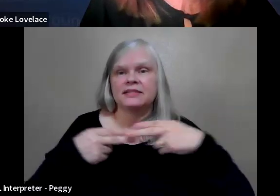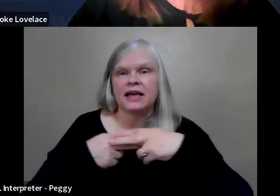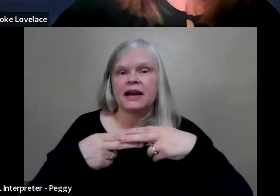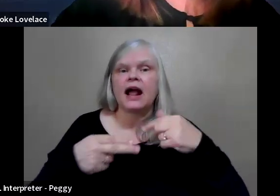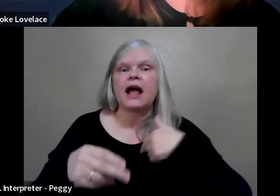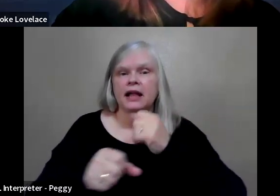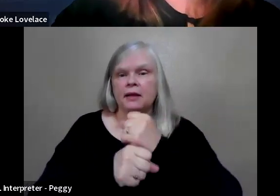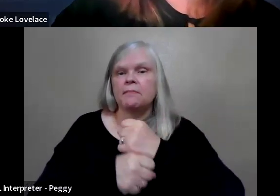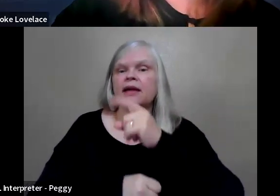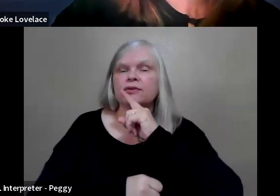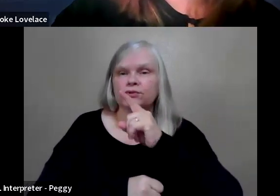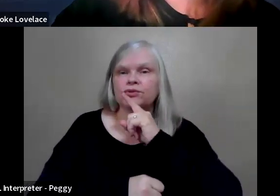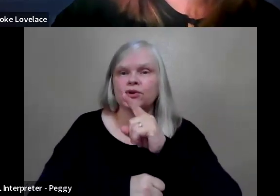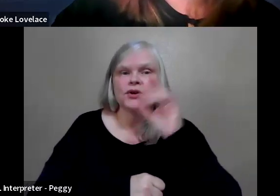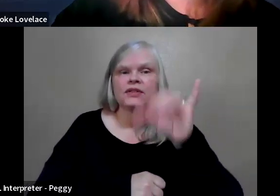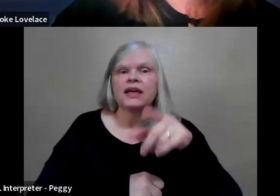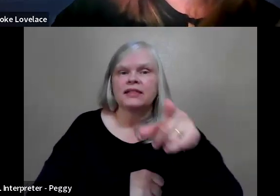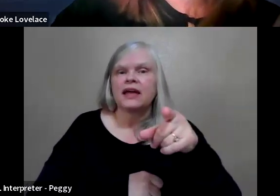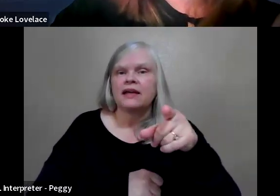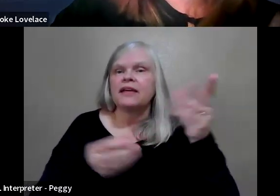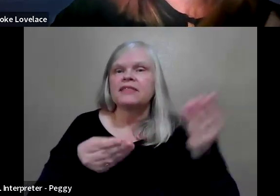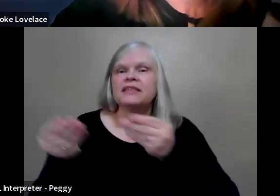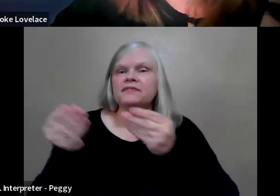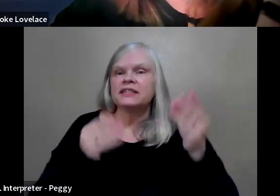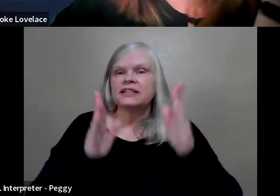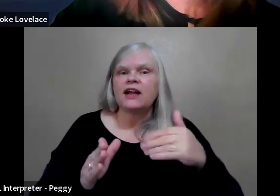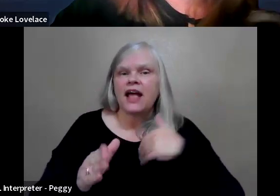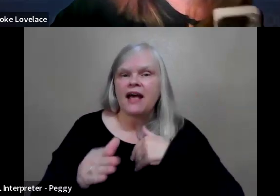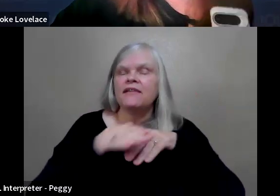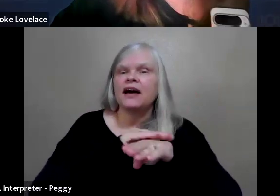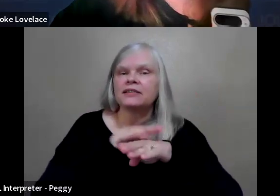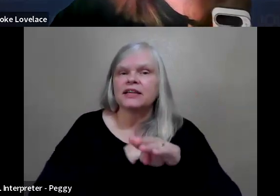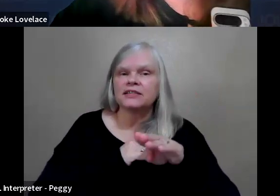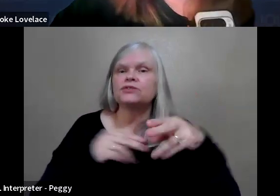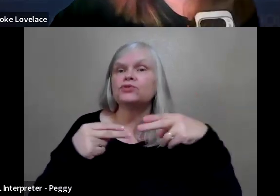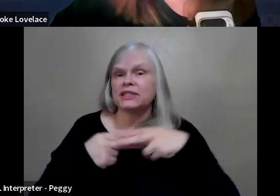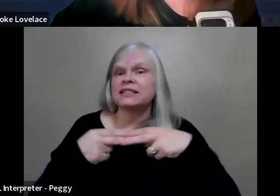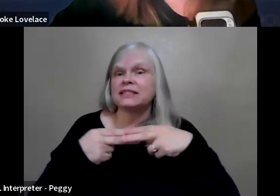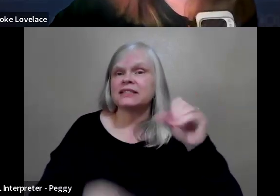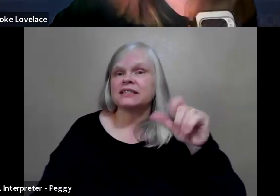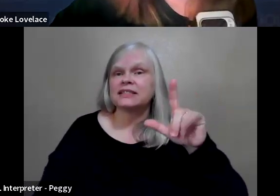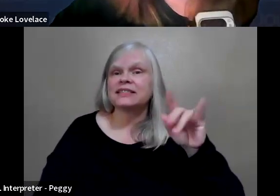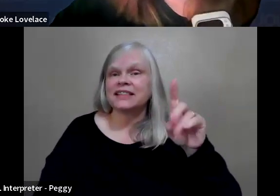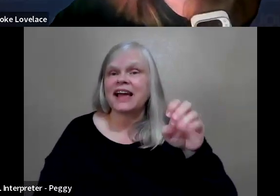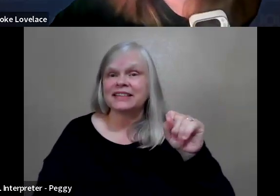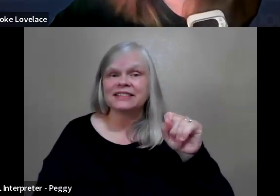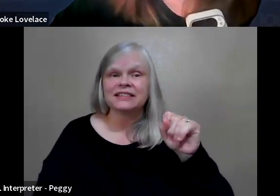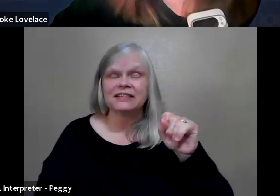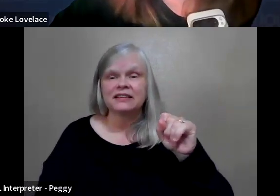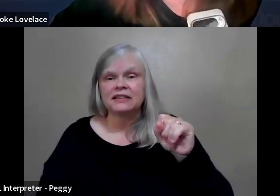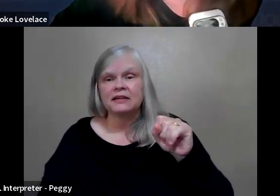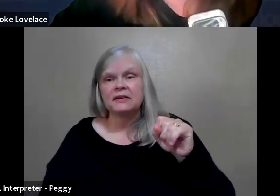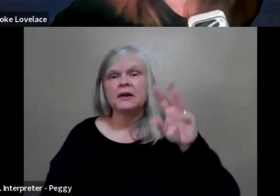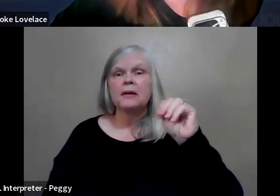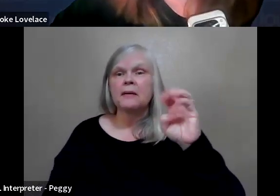sure that the facilitators have access to that as well to get those out. Megan, are you able